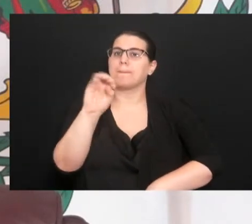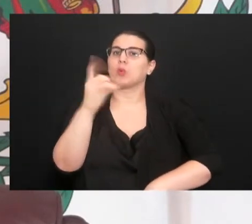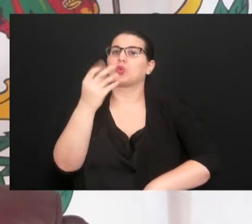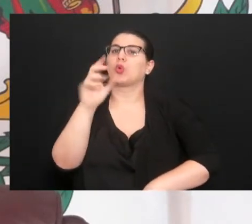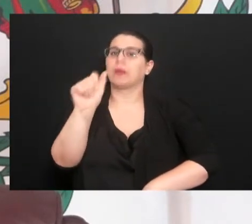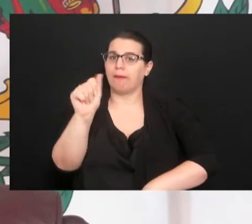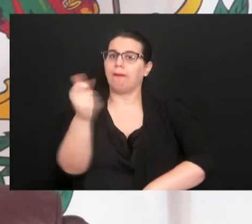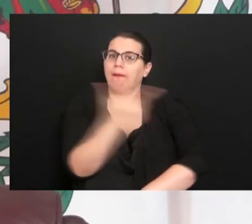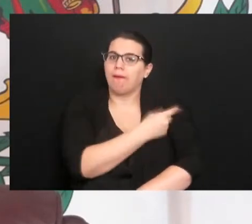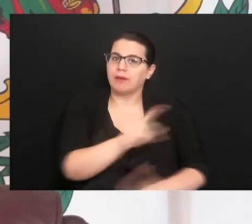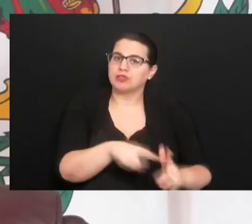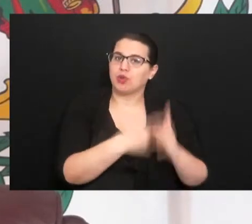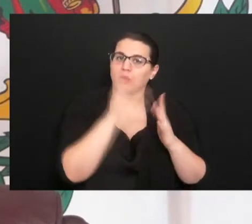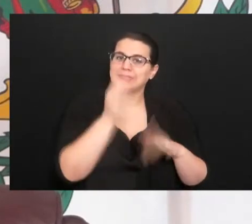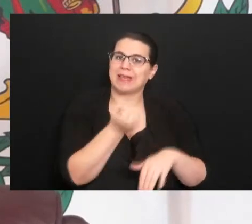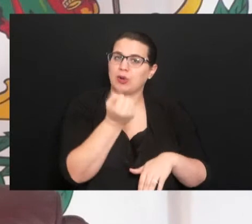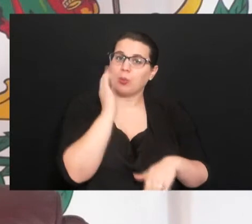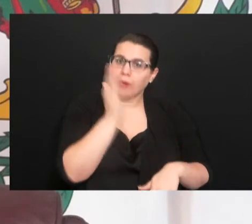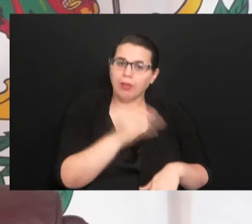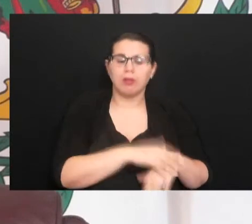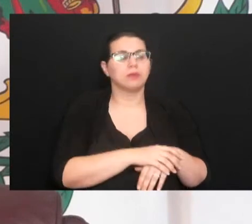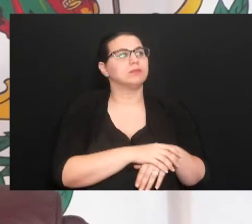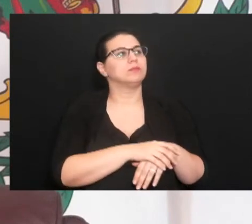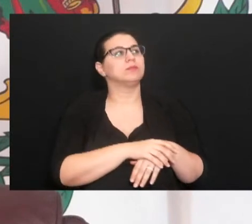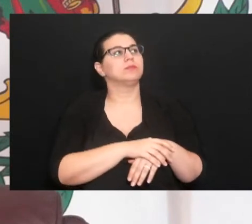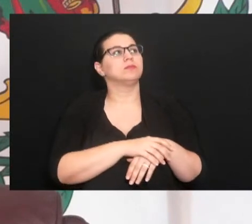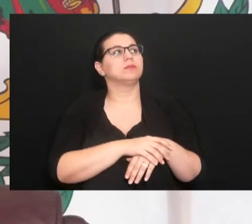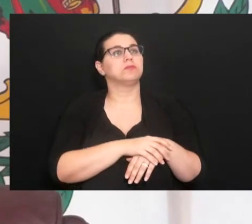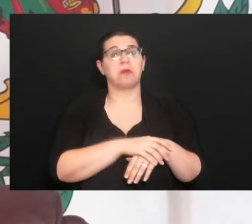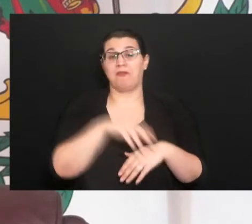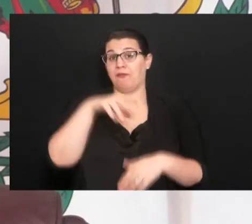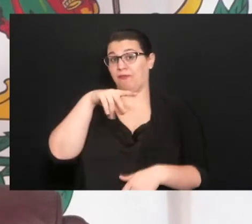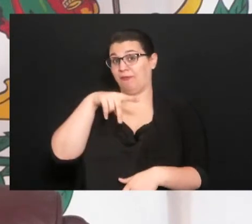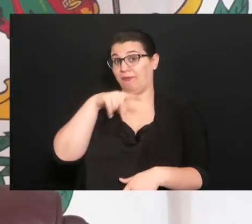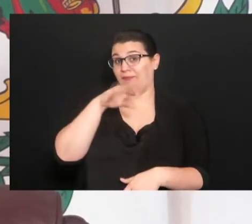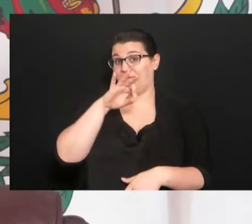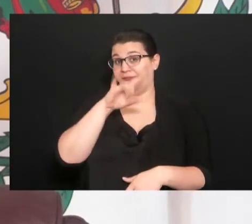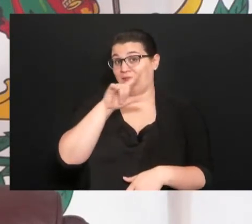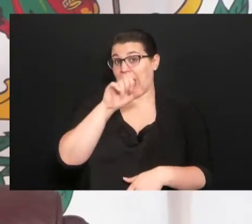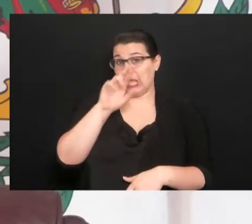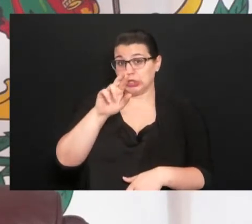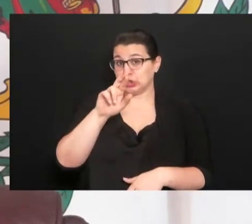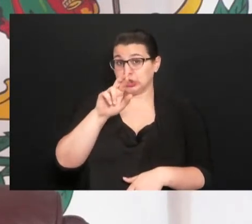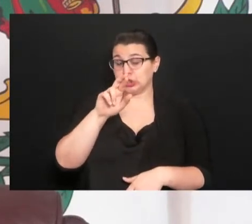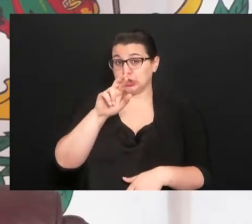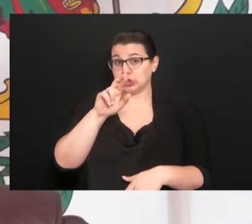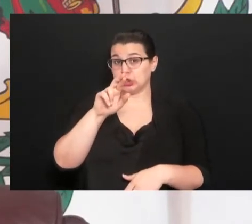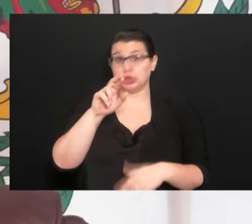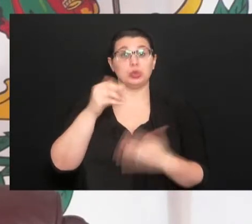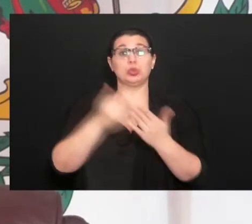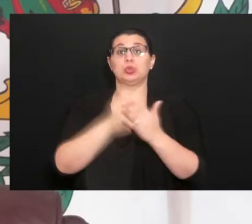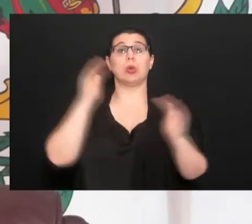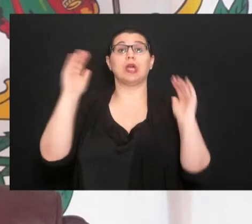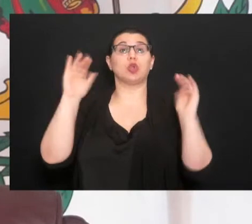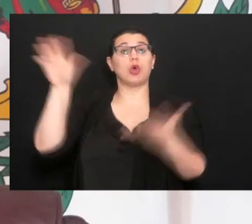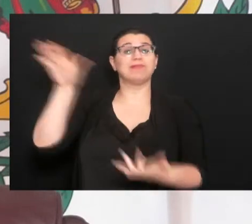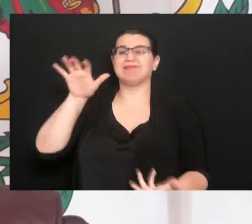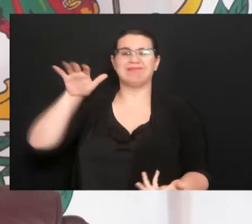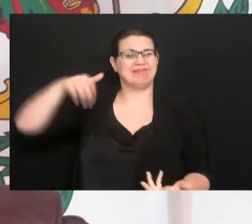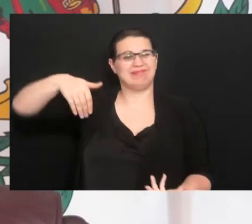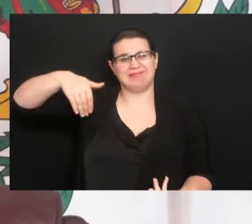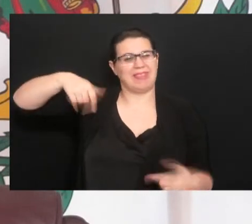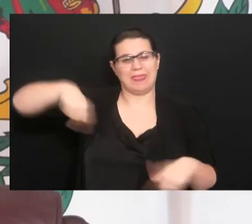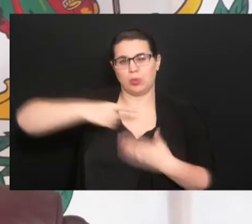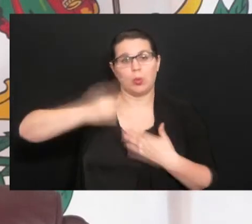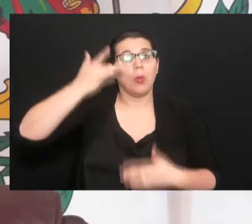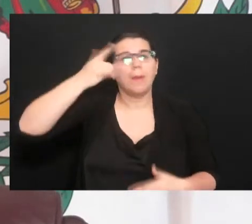He said that from Pfizer we're not going to receive adult doses this week and everything because